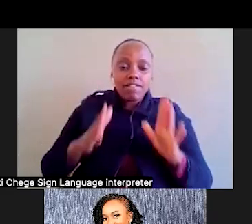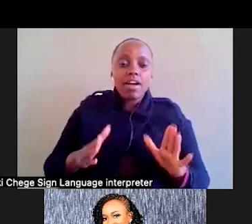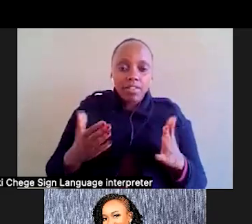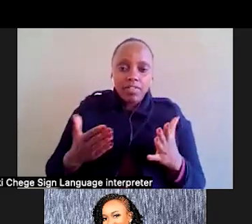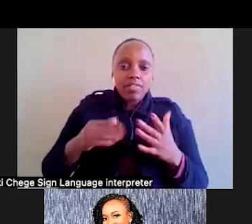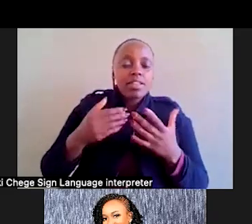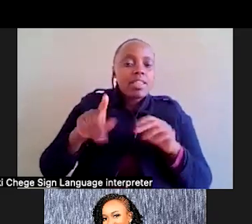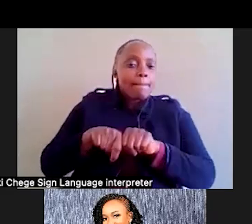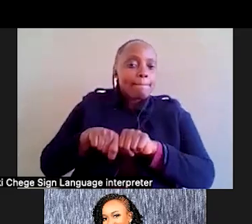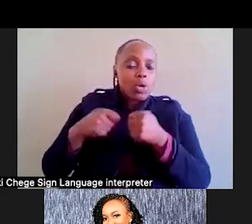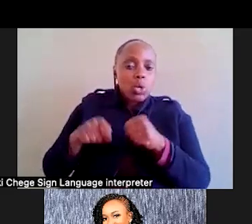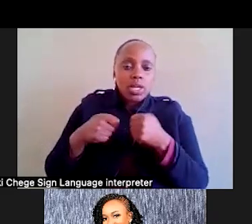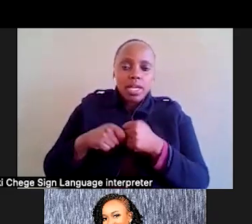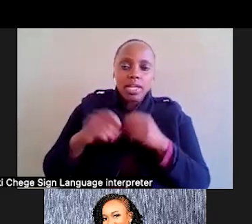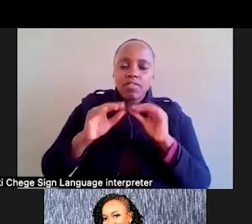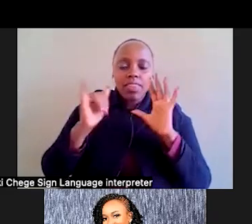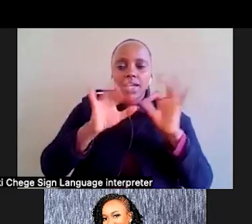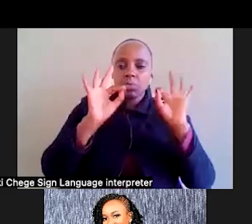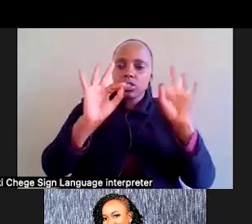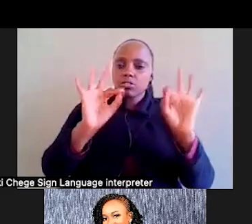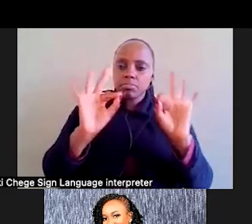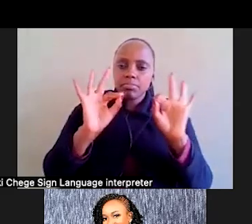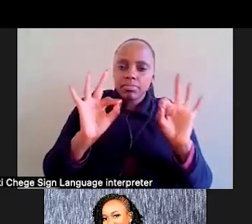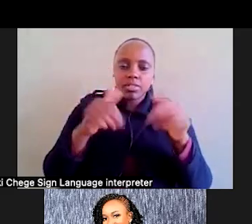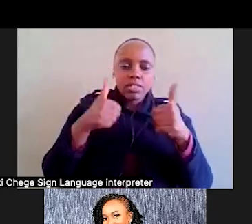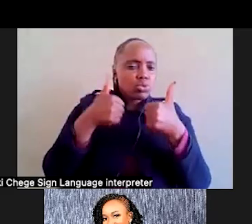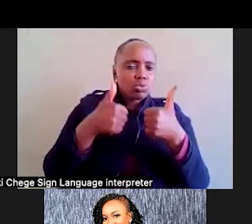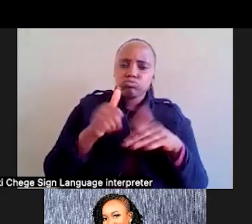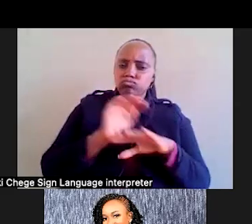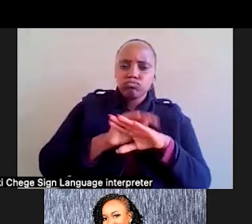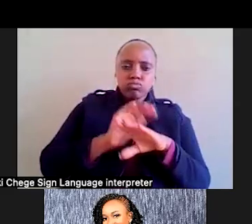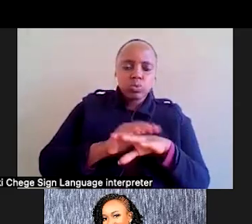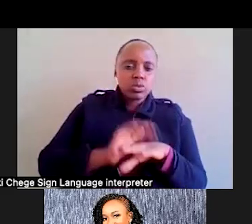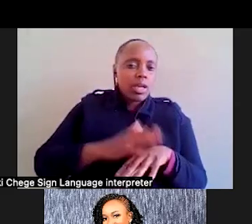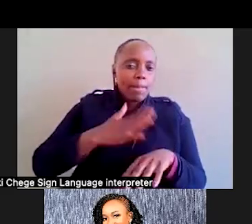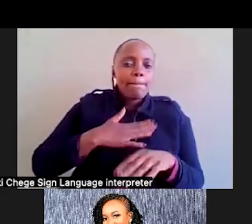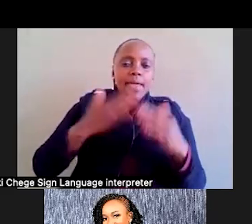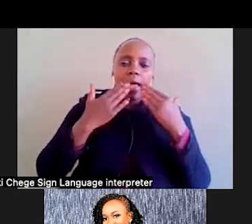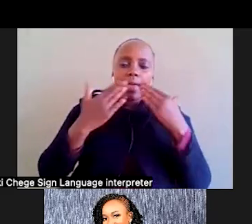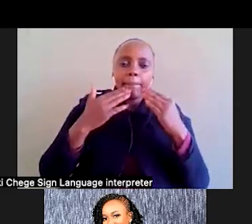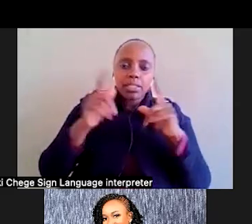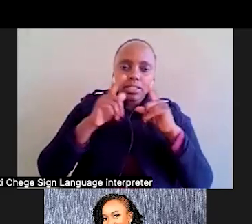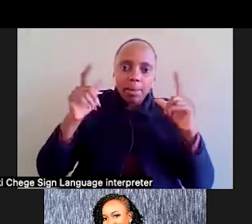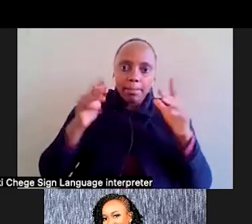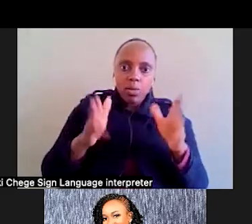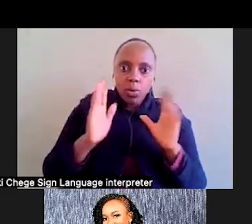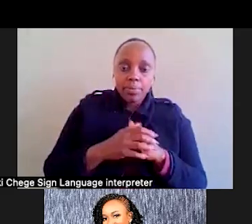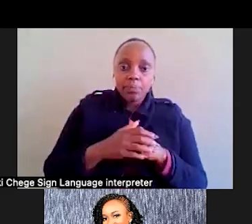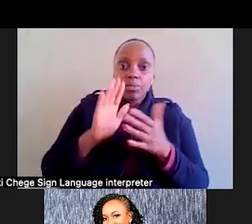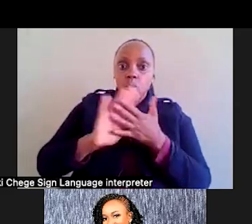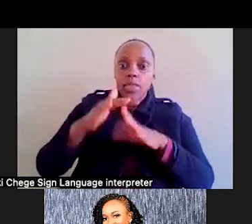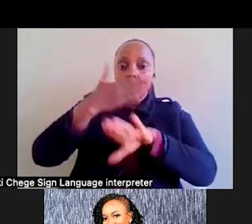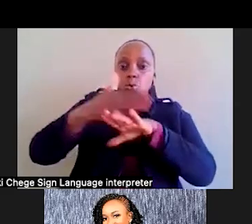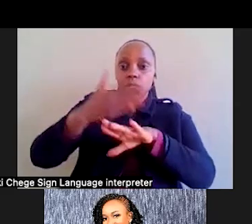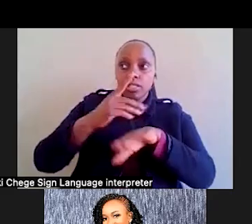for me. That really, really stood out for me. And I really, really do appreciate that. So without much ado, we will go into a session